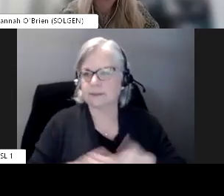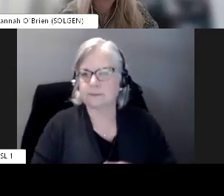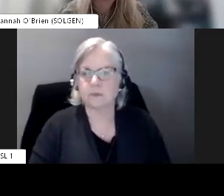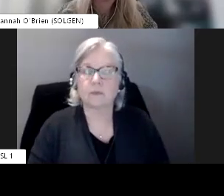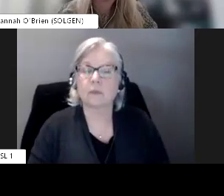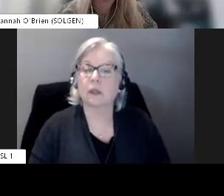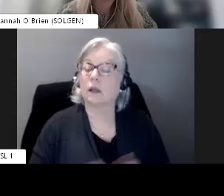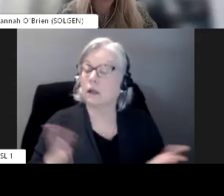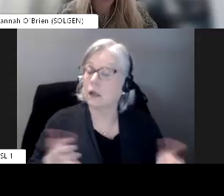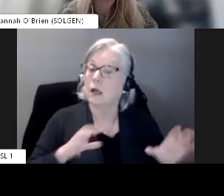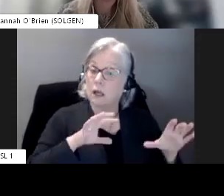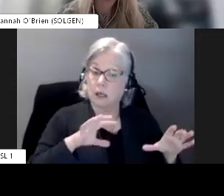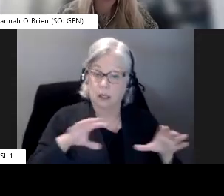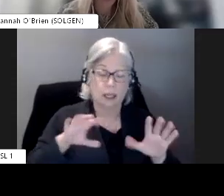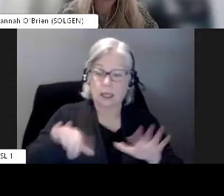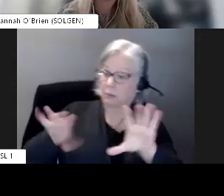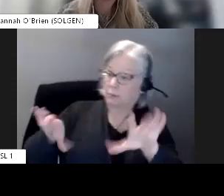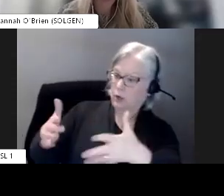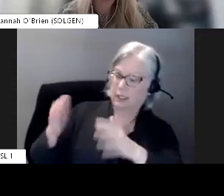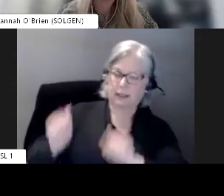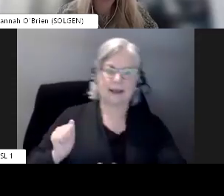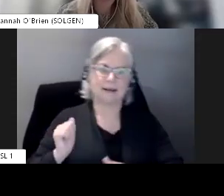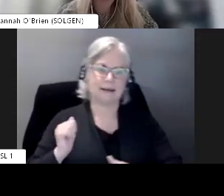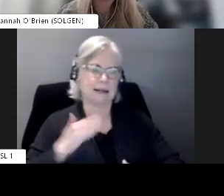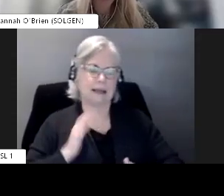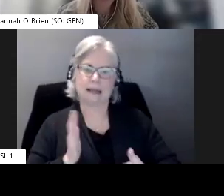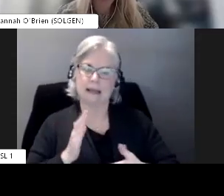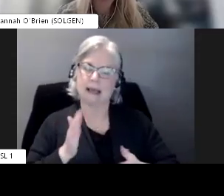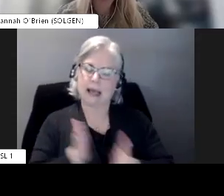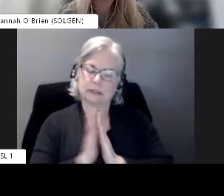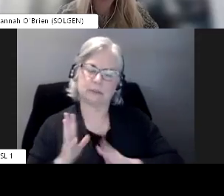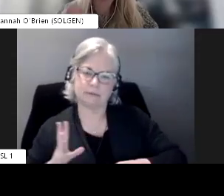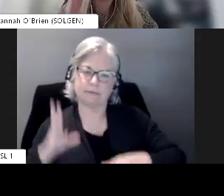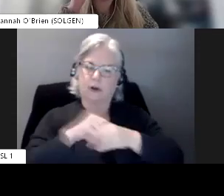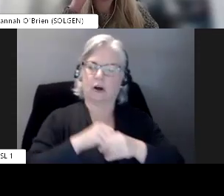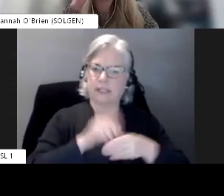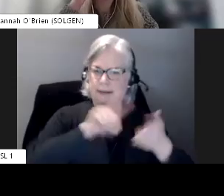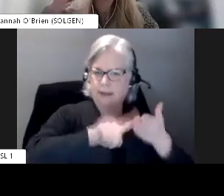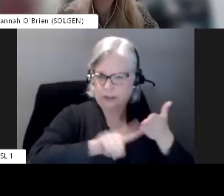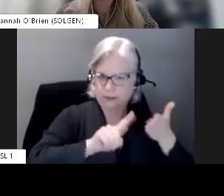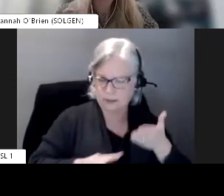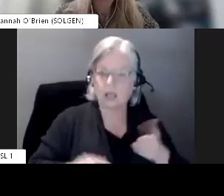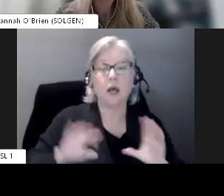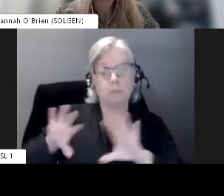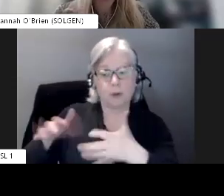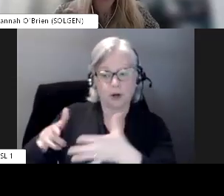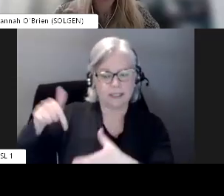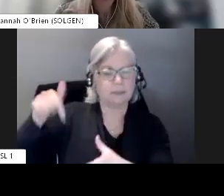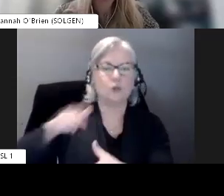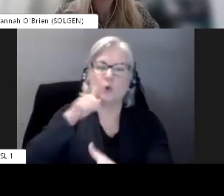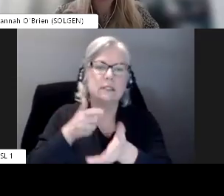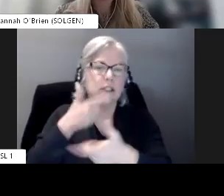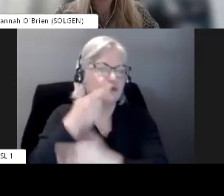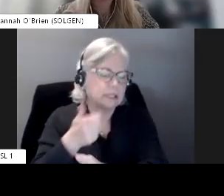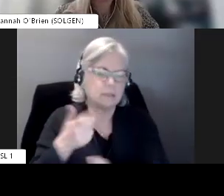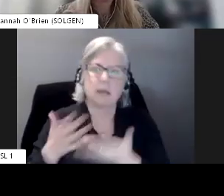Parties may seek standing at an inquest, and parties are those that have an interest in the inquest. So this may include family